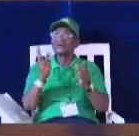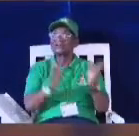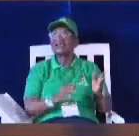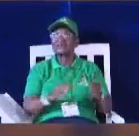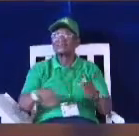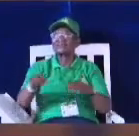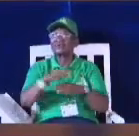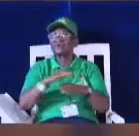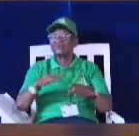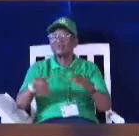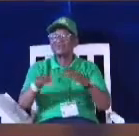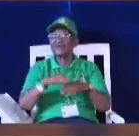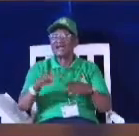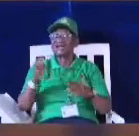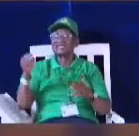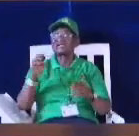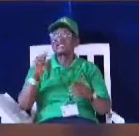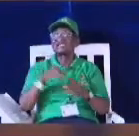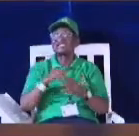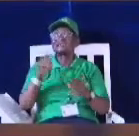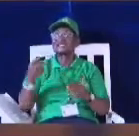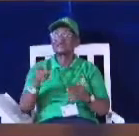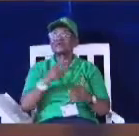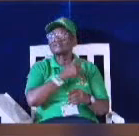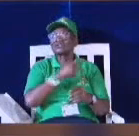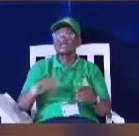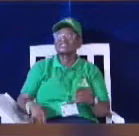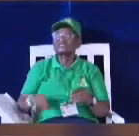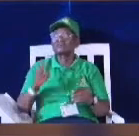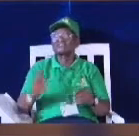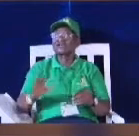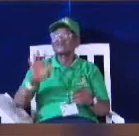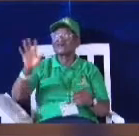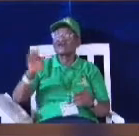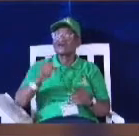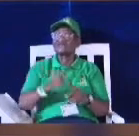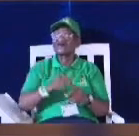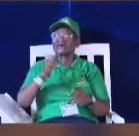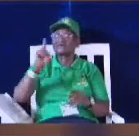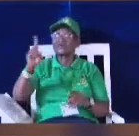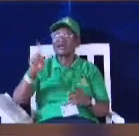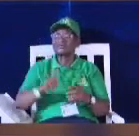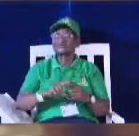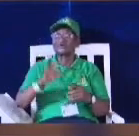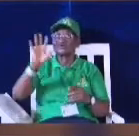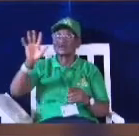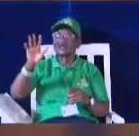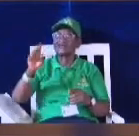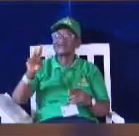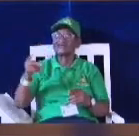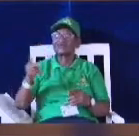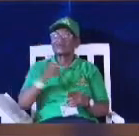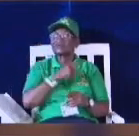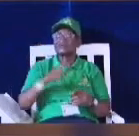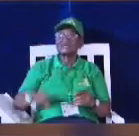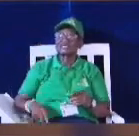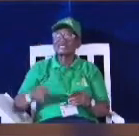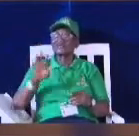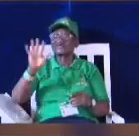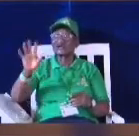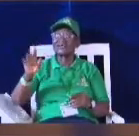In 2 Kings chapter 5, from verse 1 to 14, 2 Kings 5, 1 to